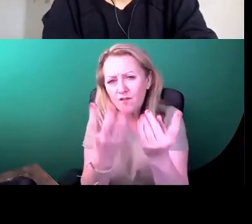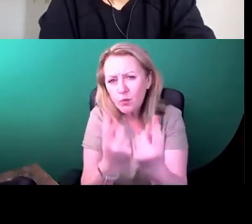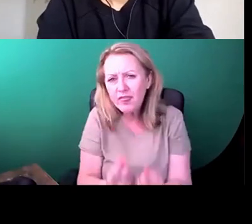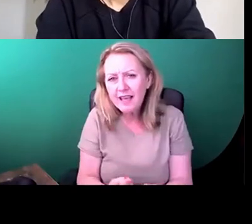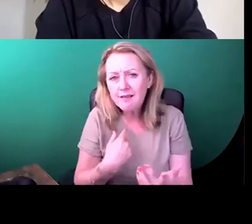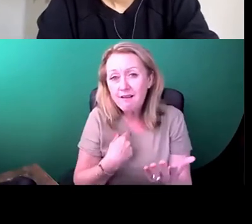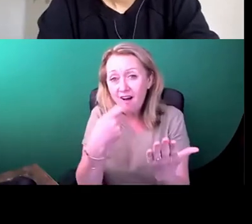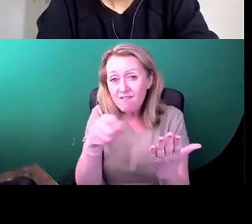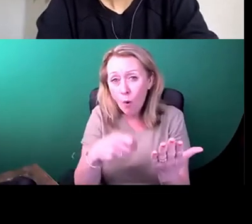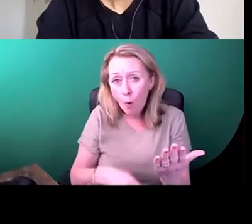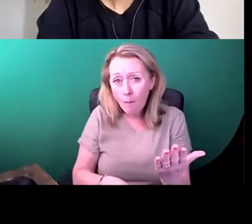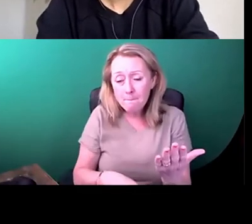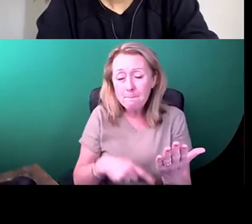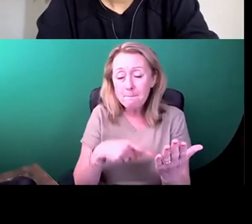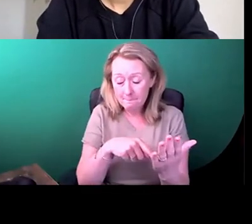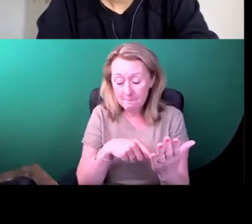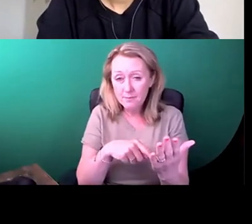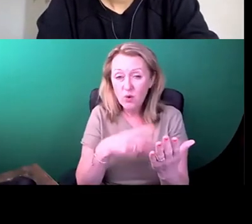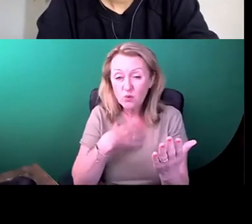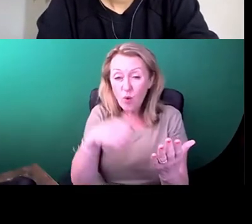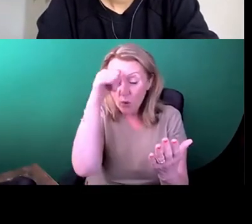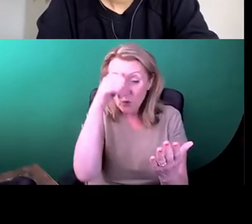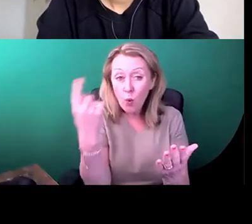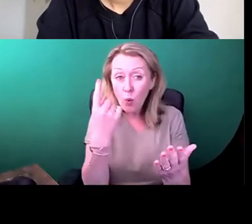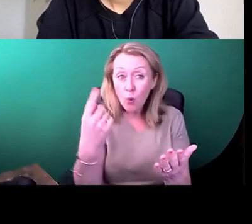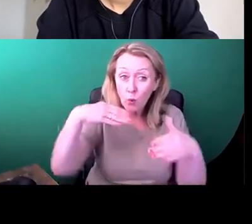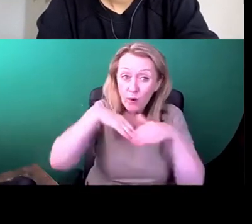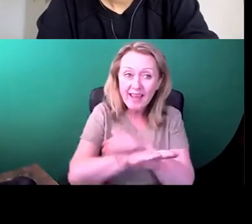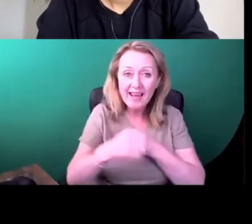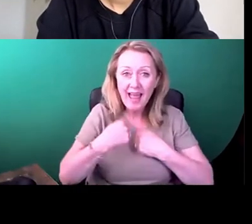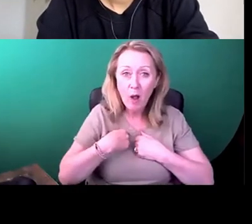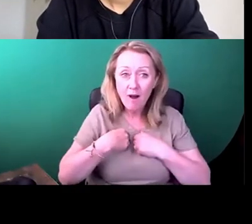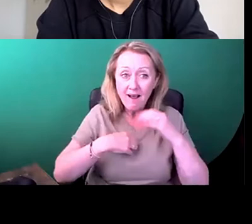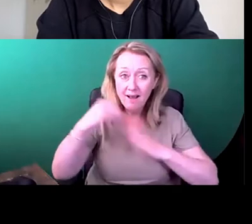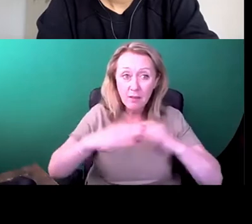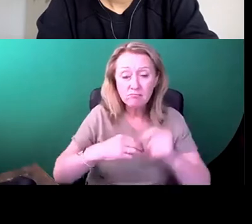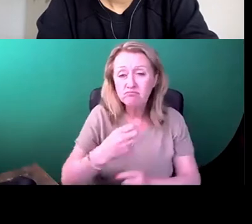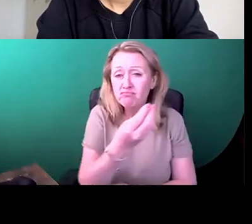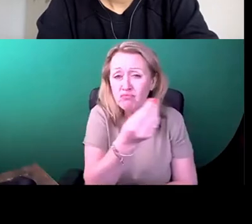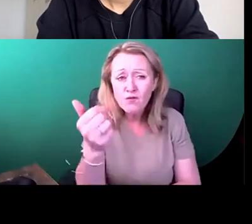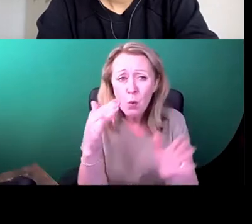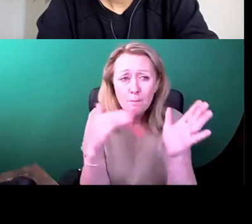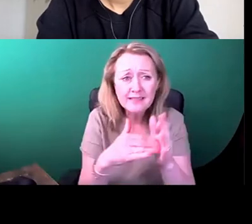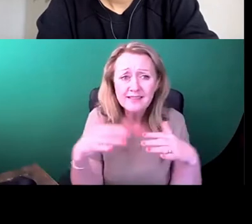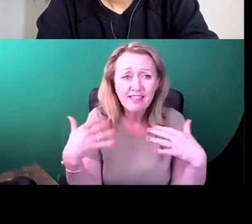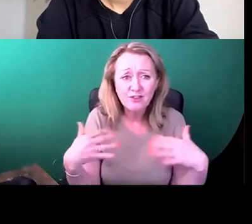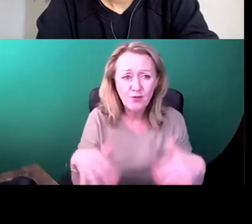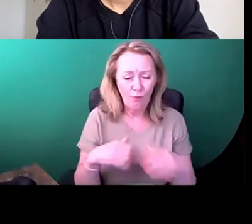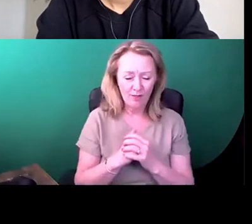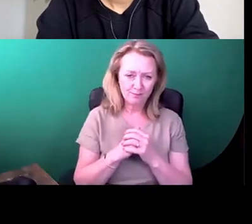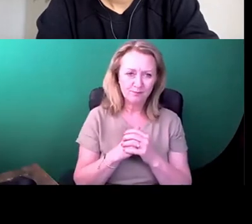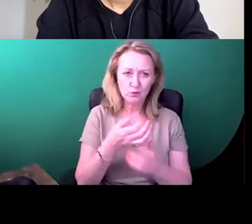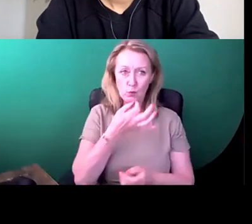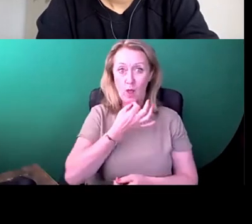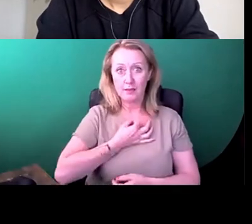form and survey form so we know who is visiting our space. It will only take us a few minutes." So they